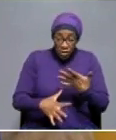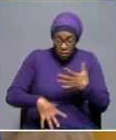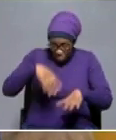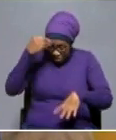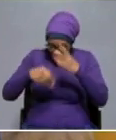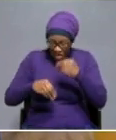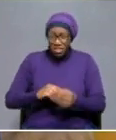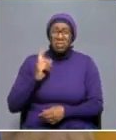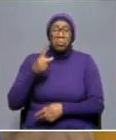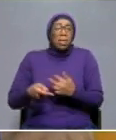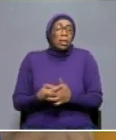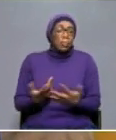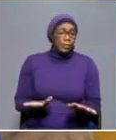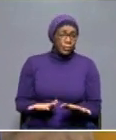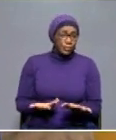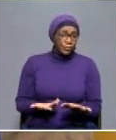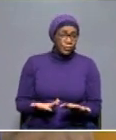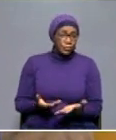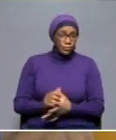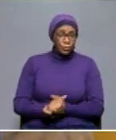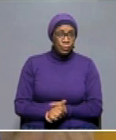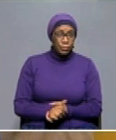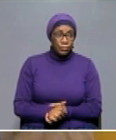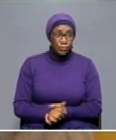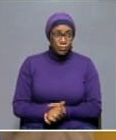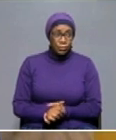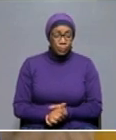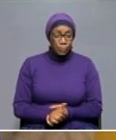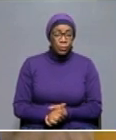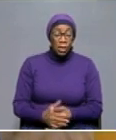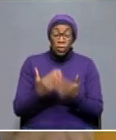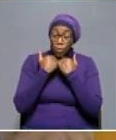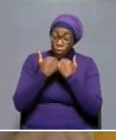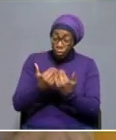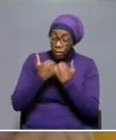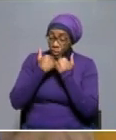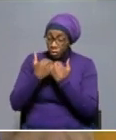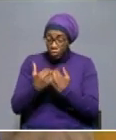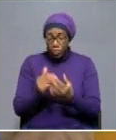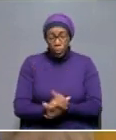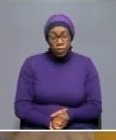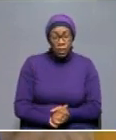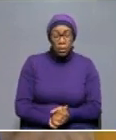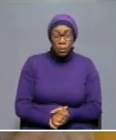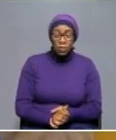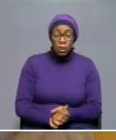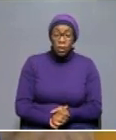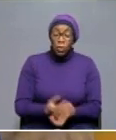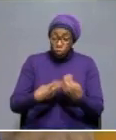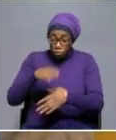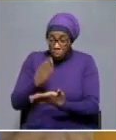be better to actually work on incentives to create internship opportunities in the private